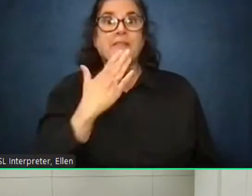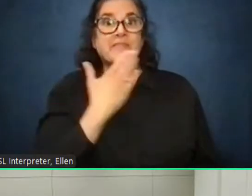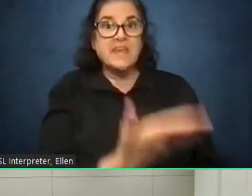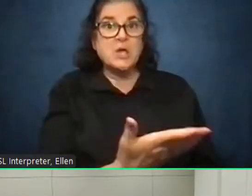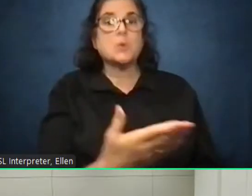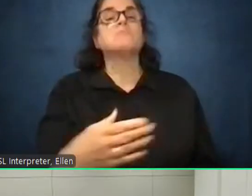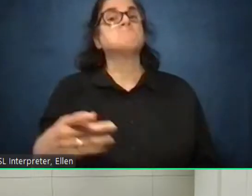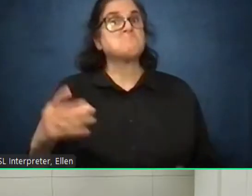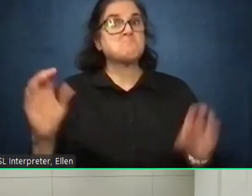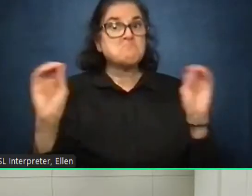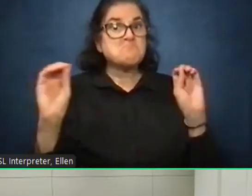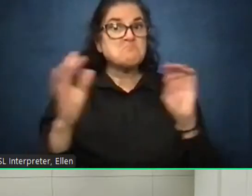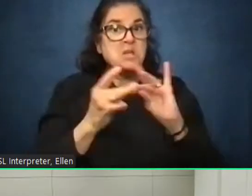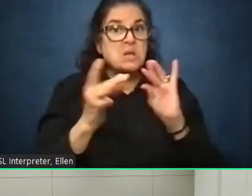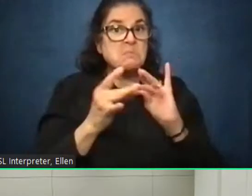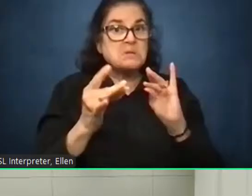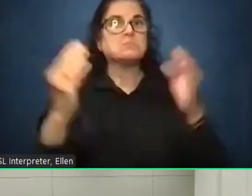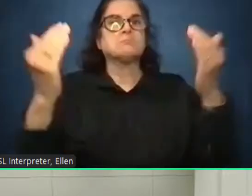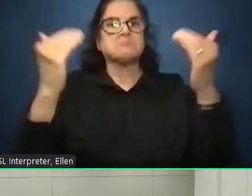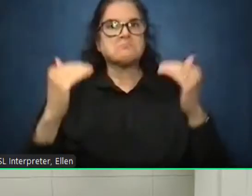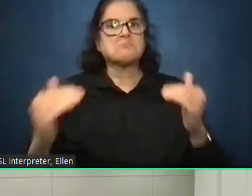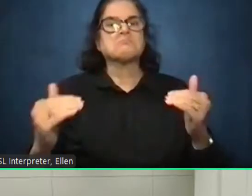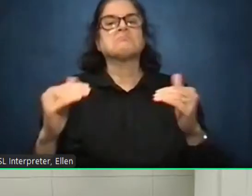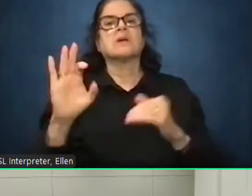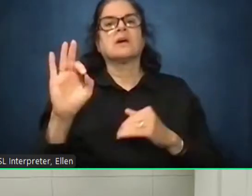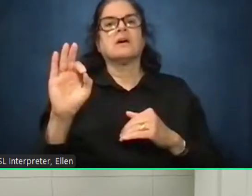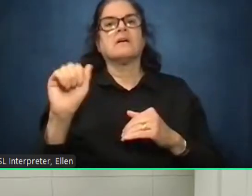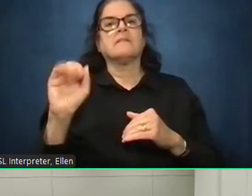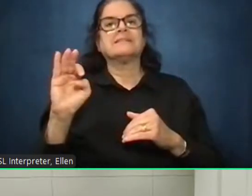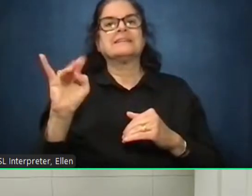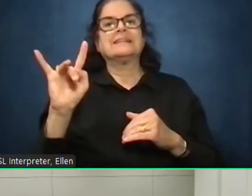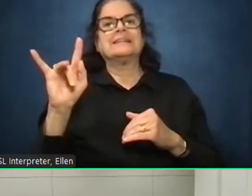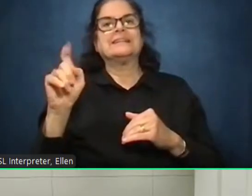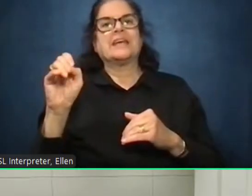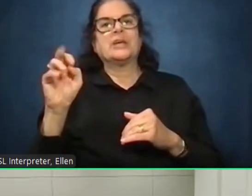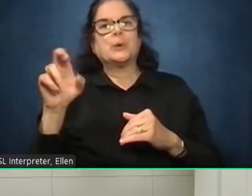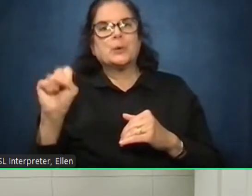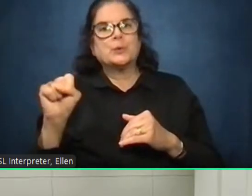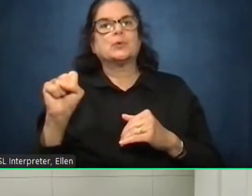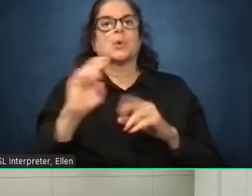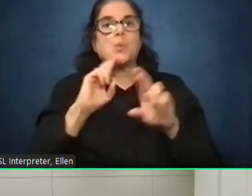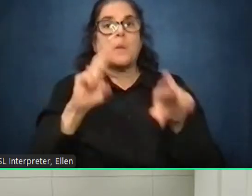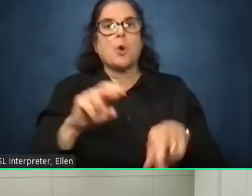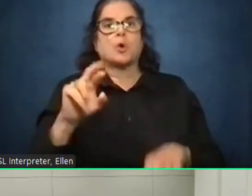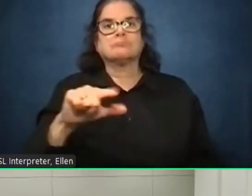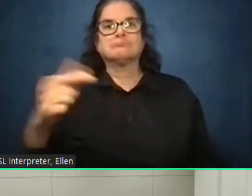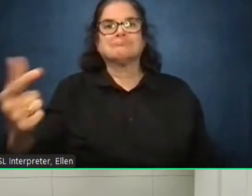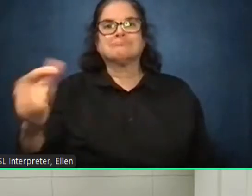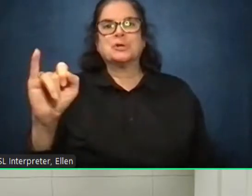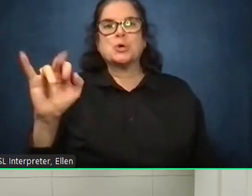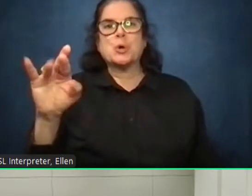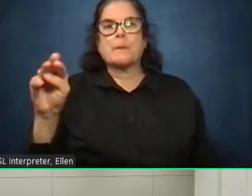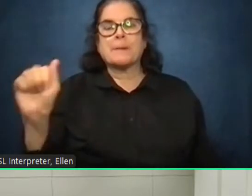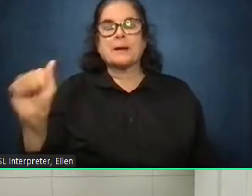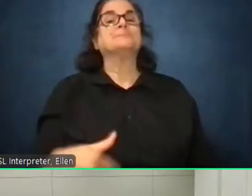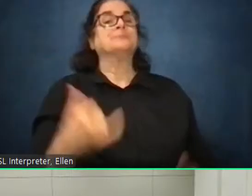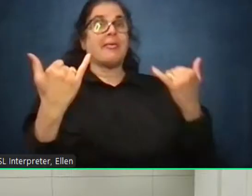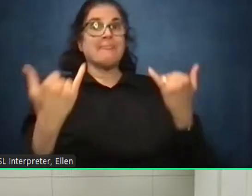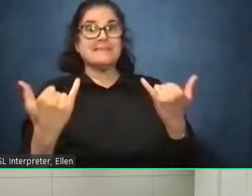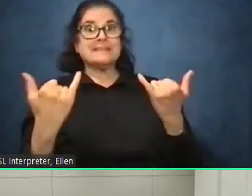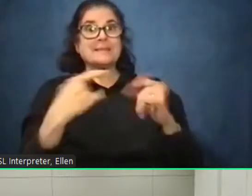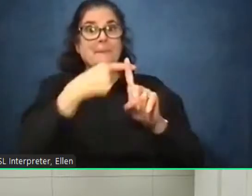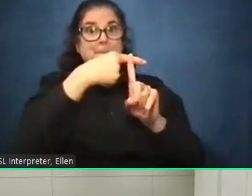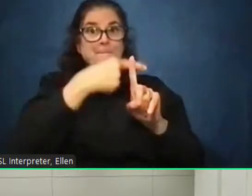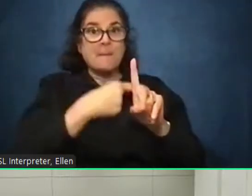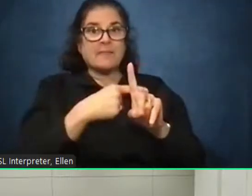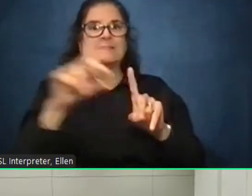not, next we have the facilitators report. Irma? So this month is Disability Pride Month.